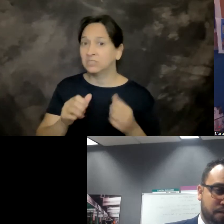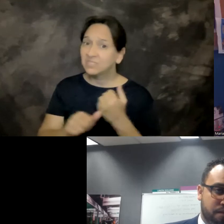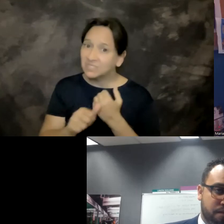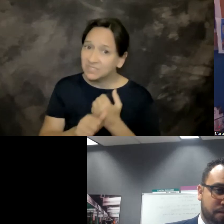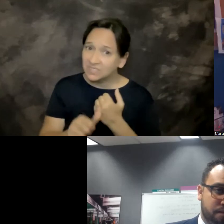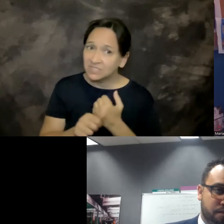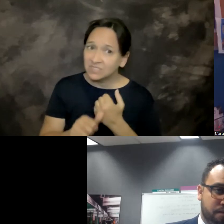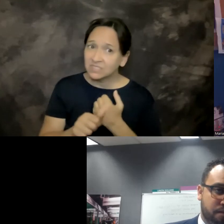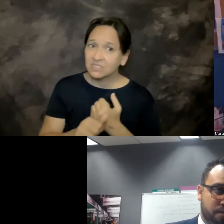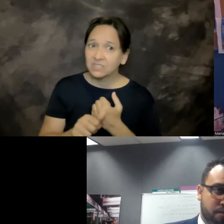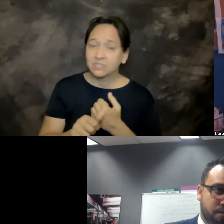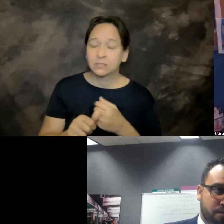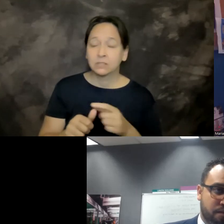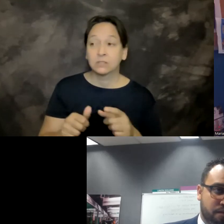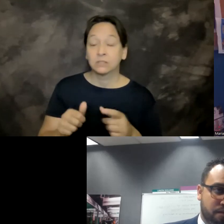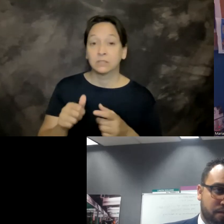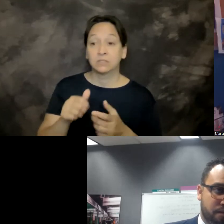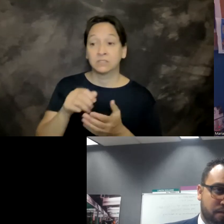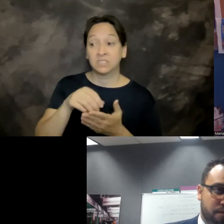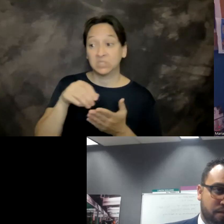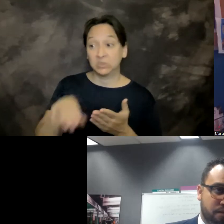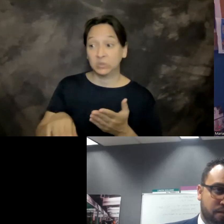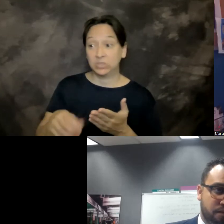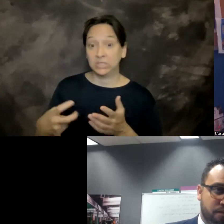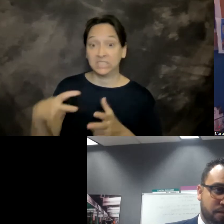you're trying to get a student on a bike,